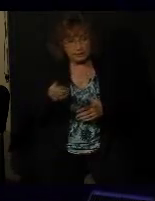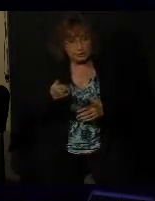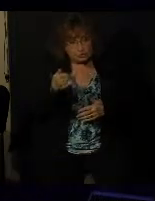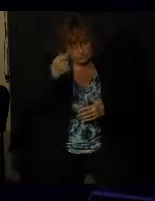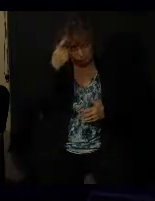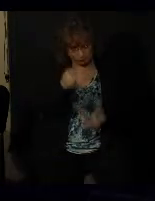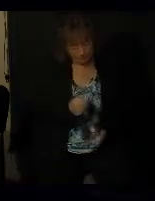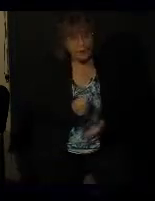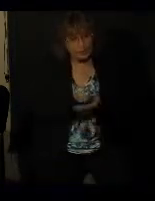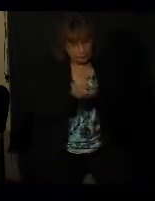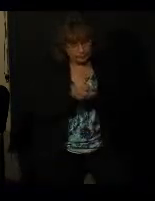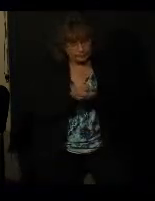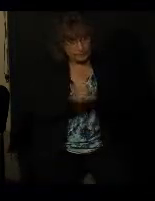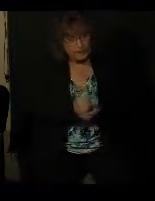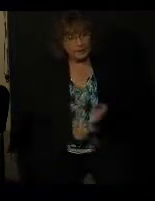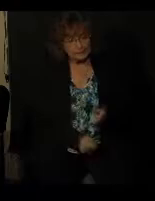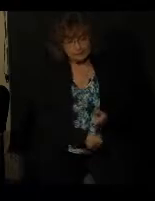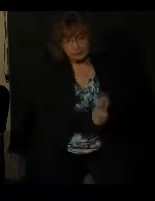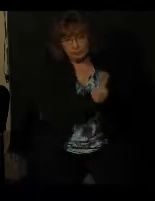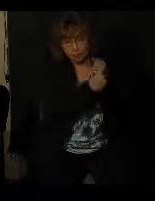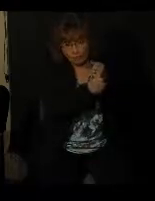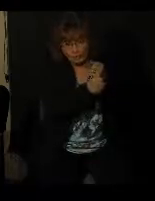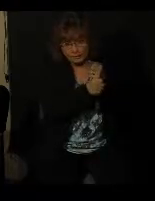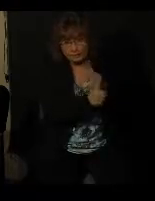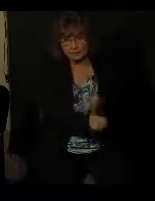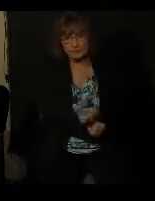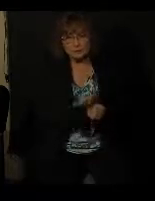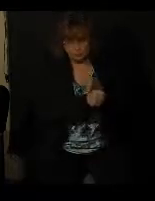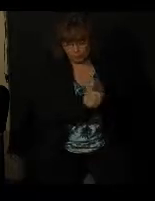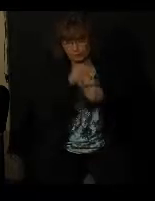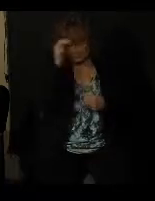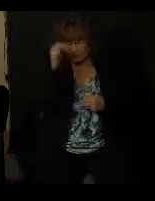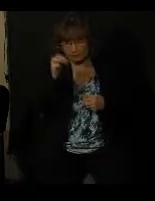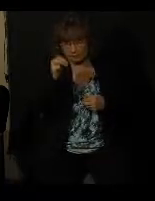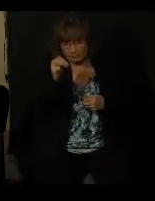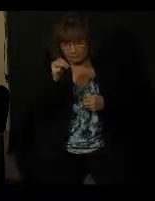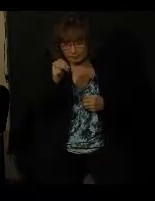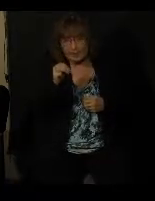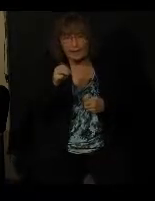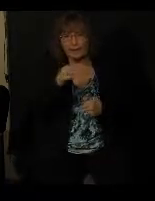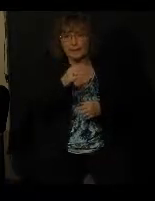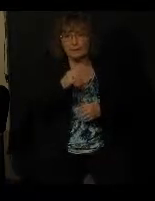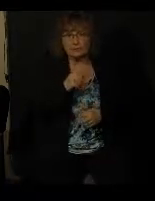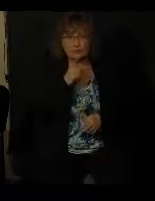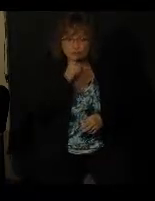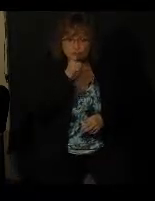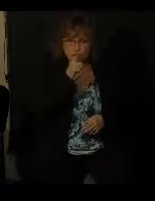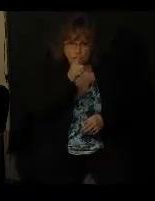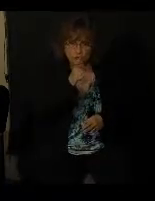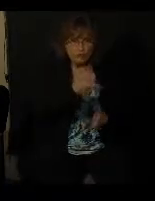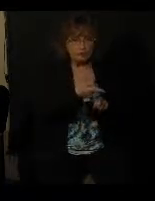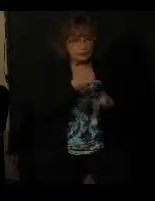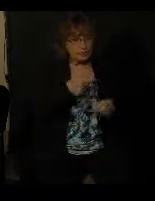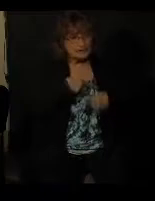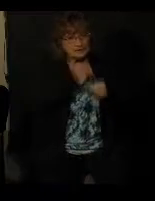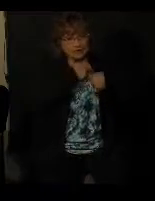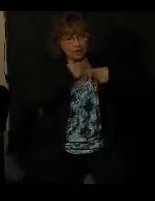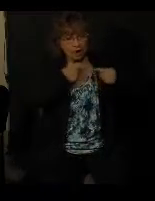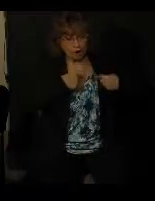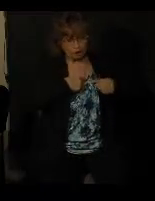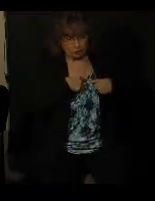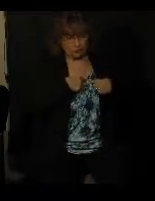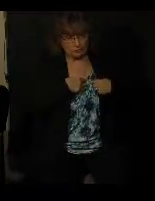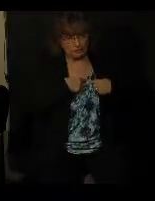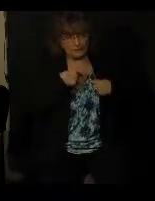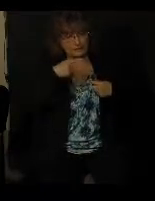know, we're a long way away. You don't see that every day. So the video was just to give you a glimpse. I really put the